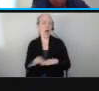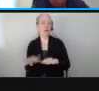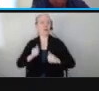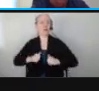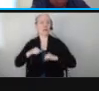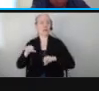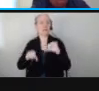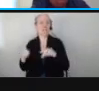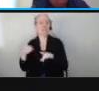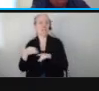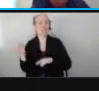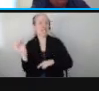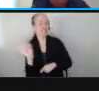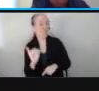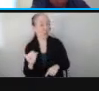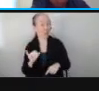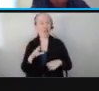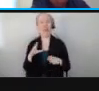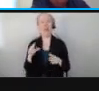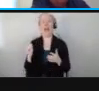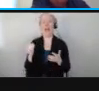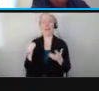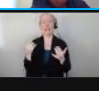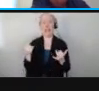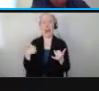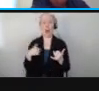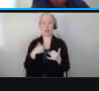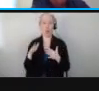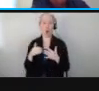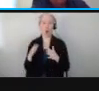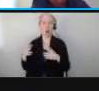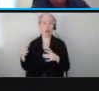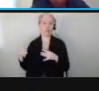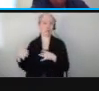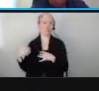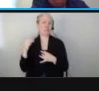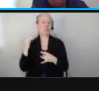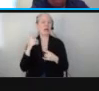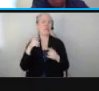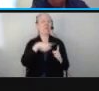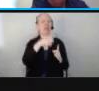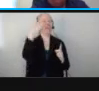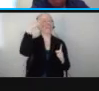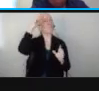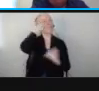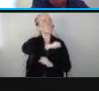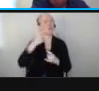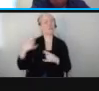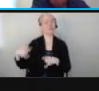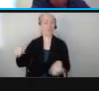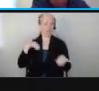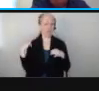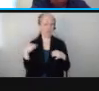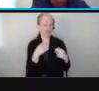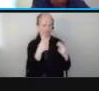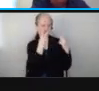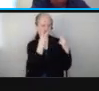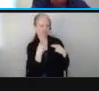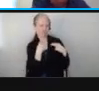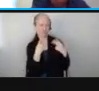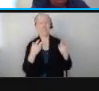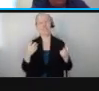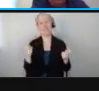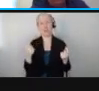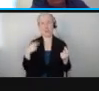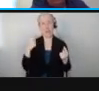of like I said, painted with the same brush. So that's another dynamic that needed to be or needs to be kept in mind and